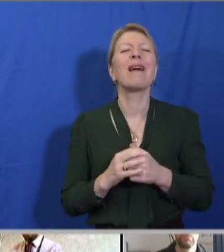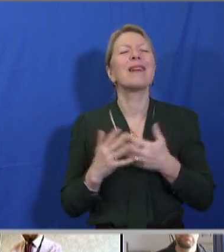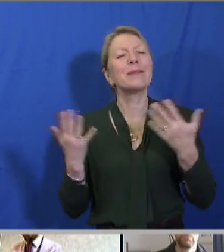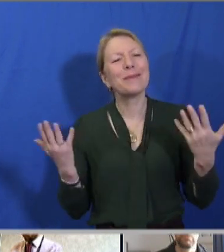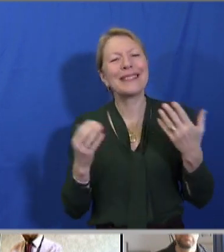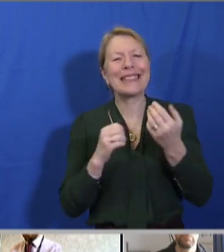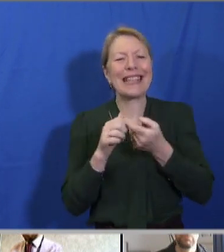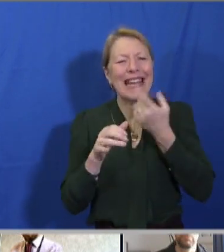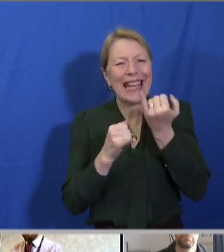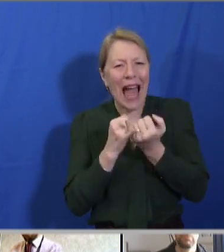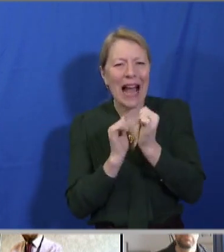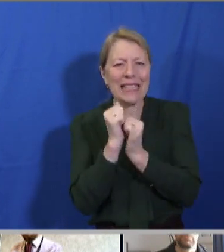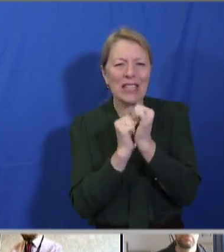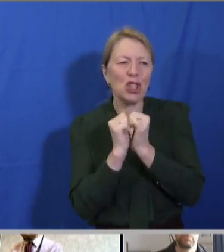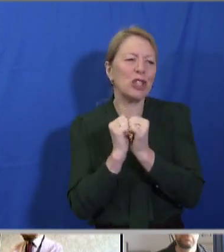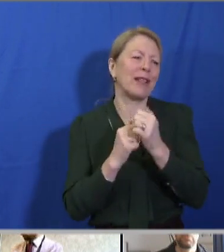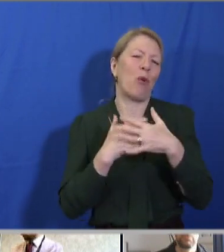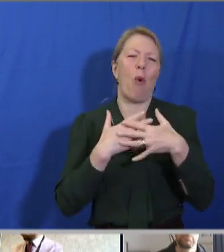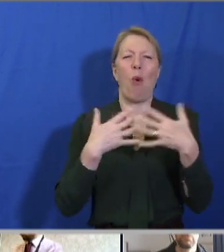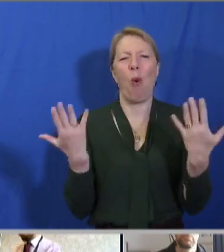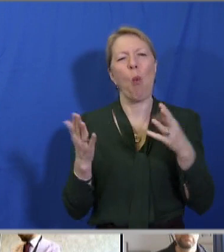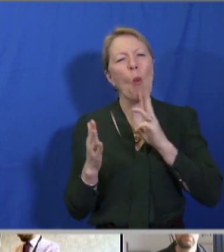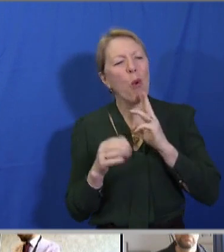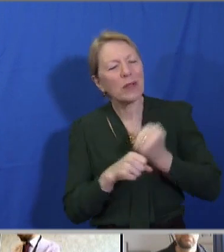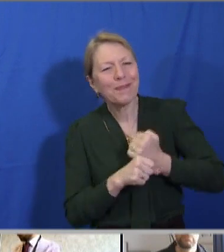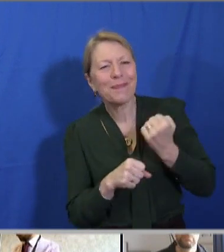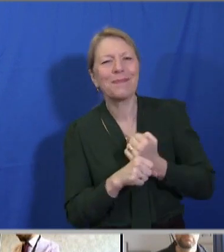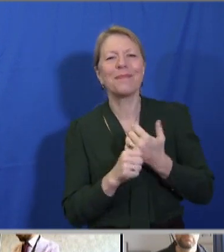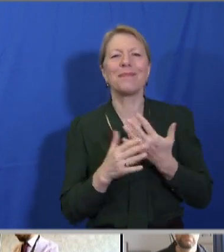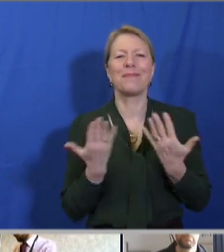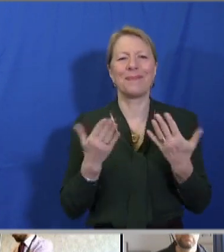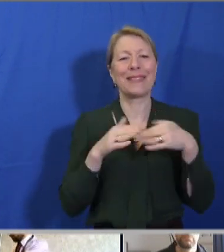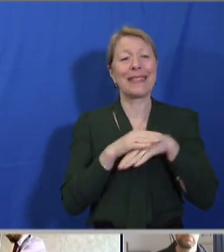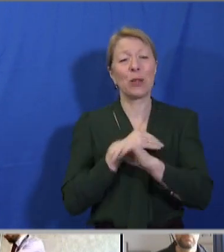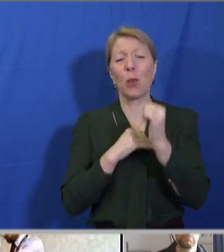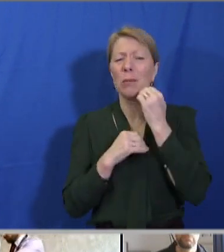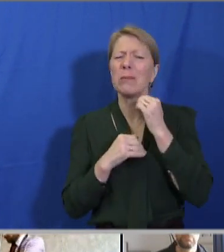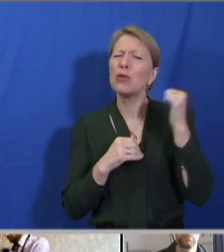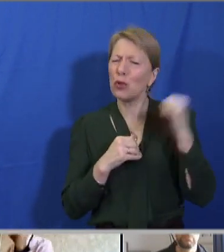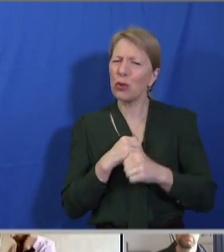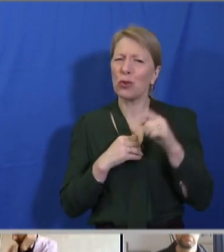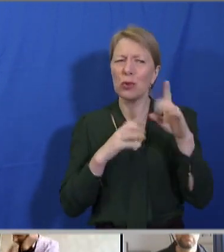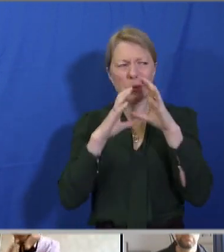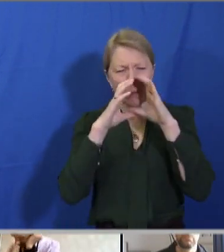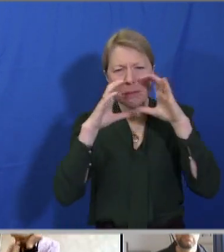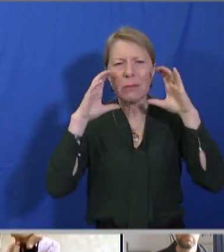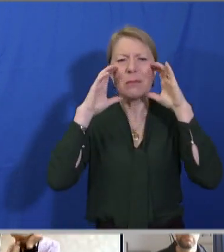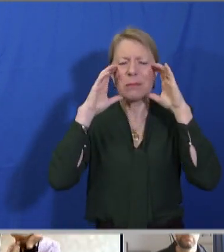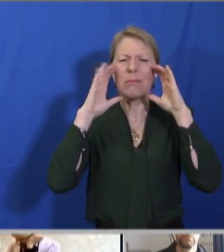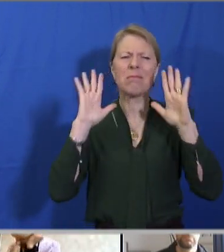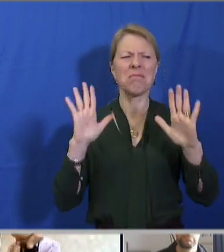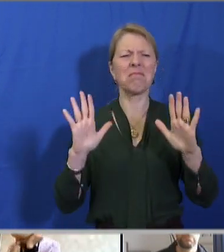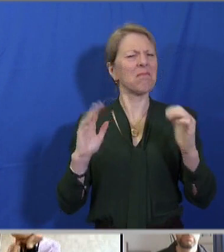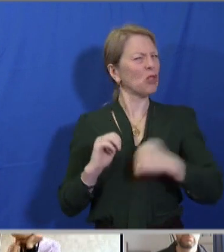coming into someone's home who is clinically extremely vulnerable, they should be wearing face coverings